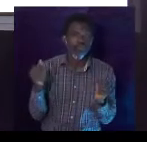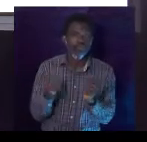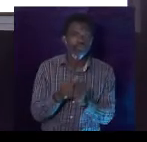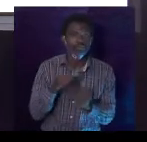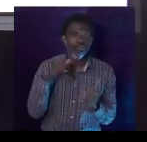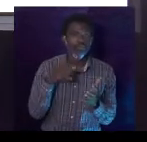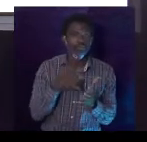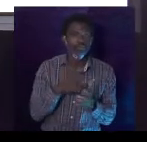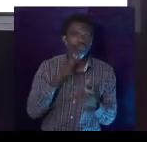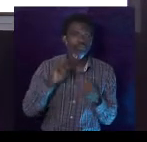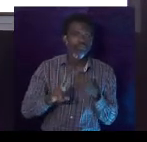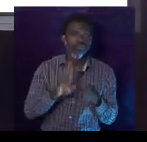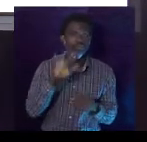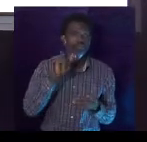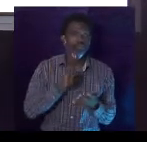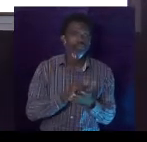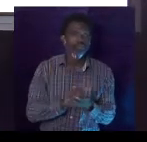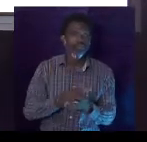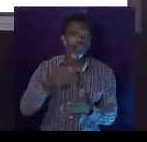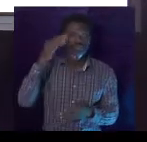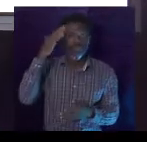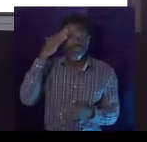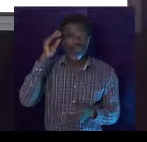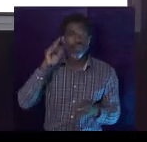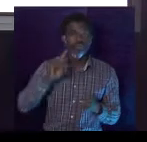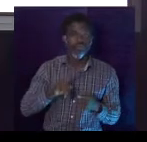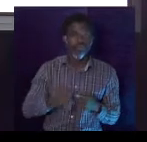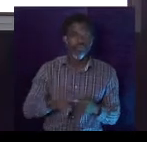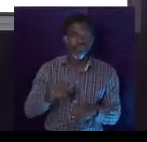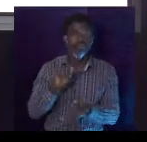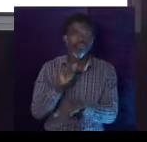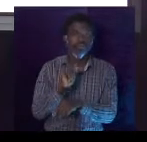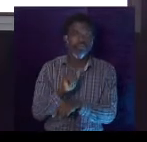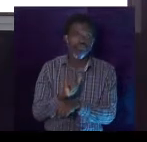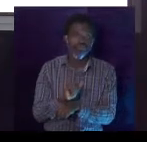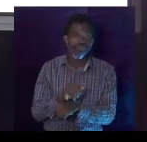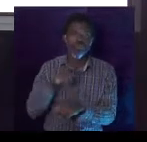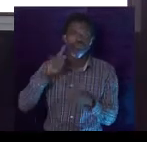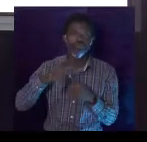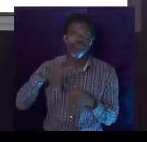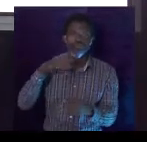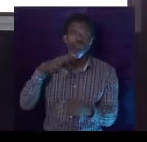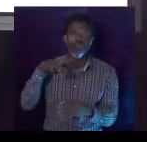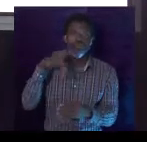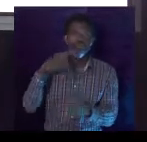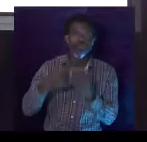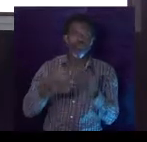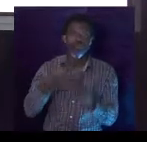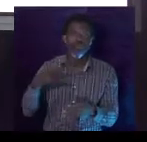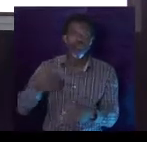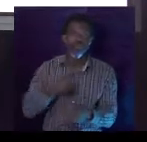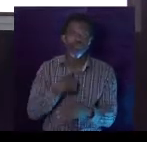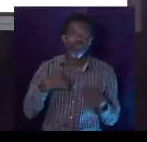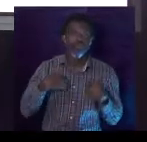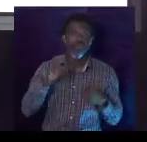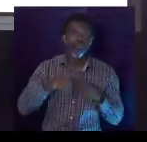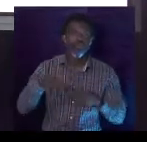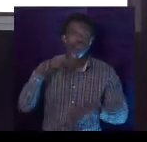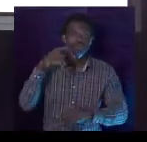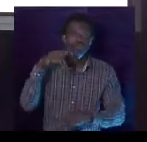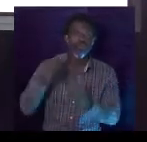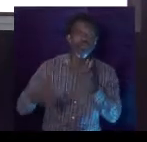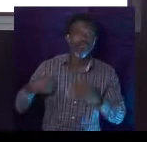any other scale, any other temperature in Fahrenheit or Celsius that we want to find. So what we are going to